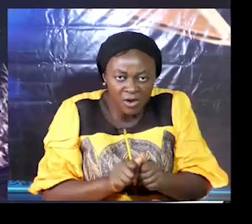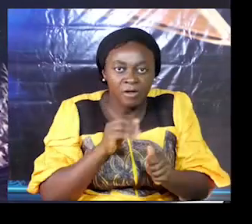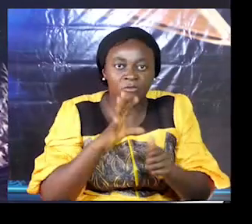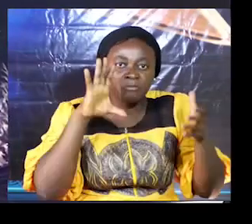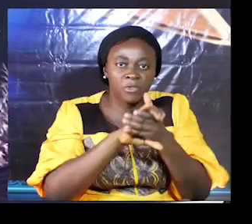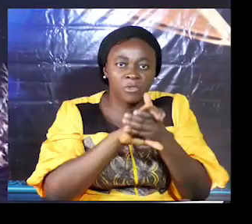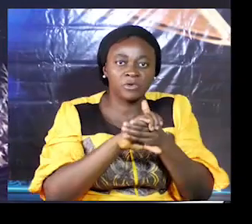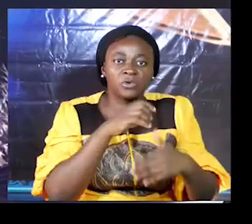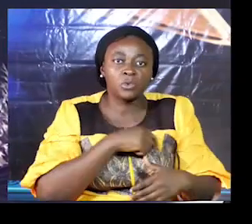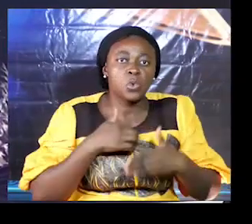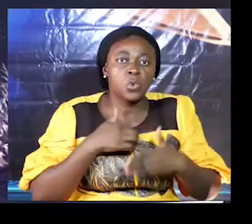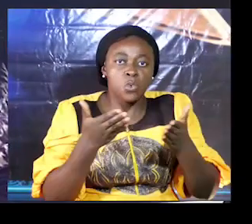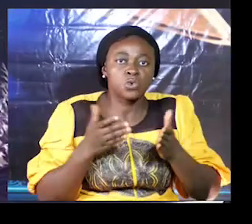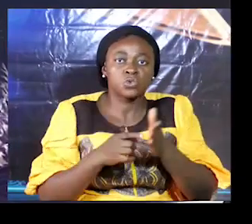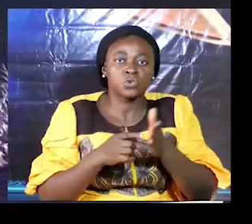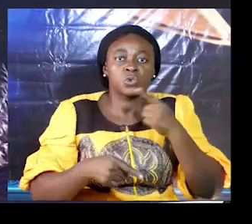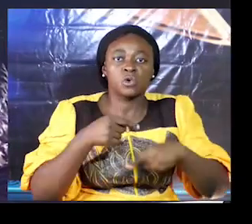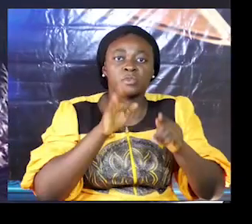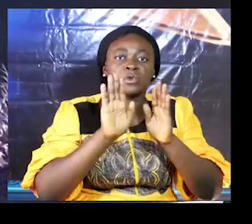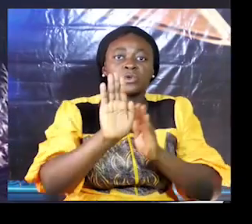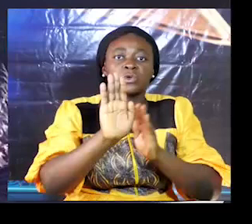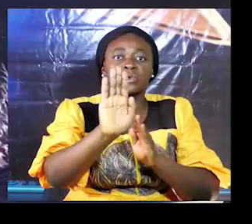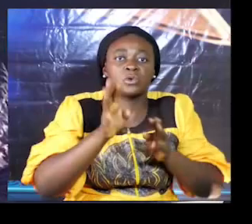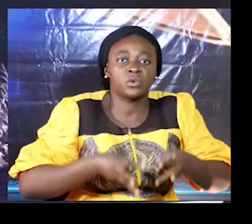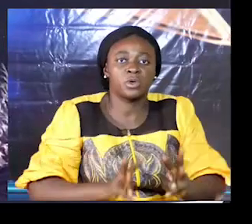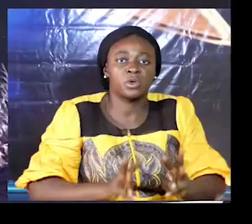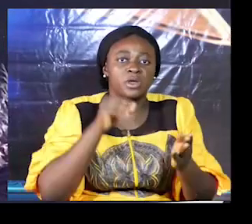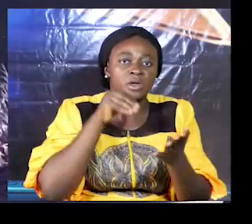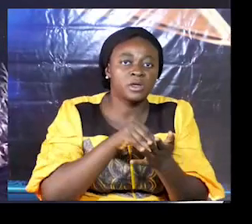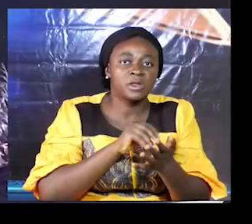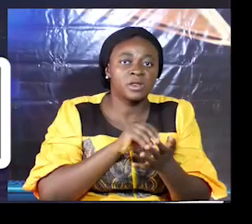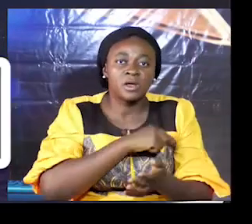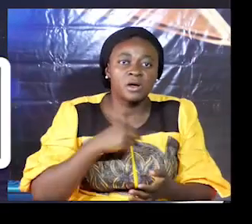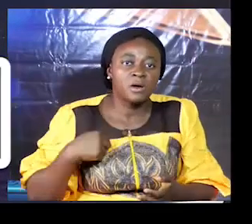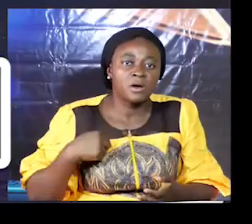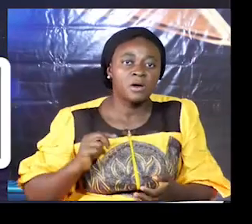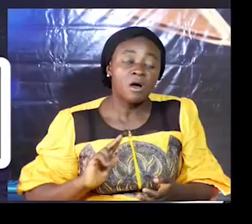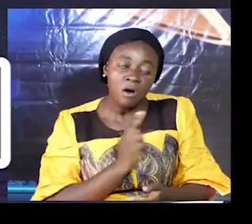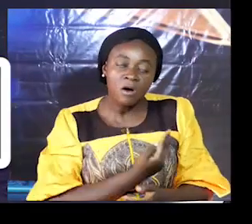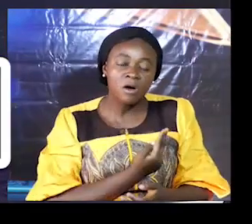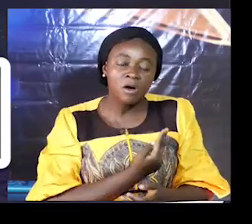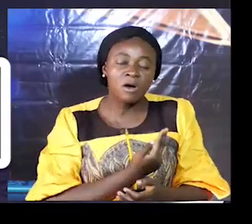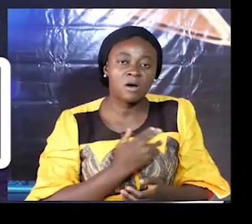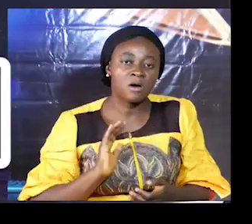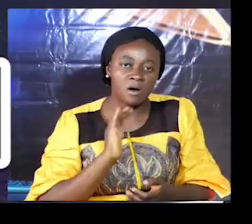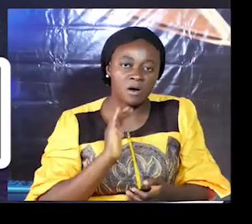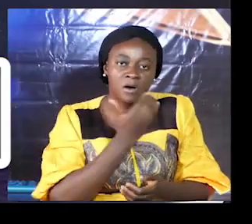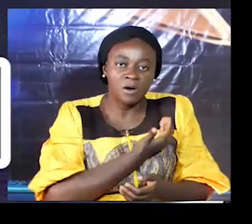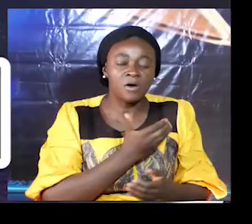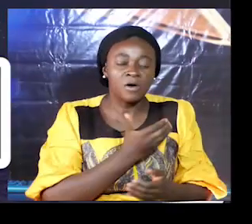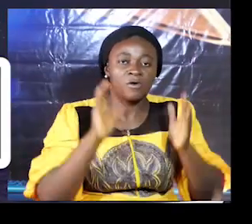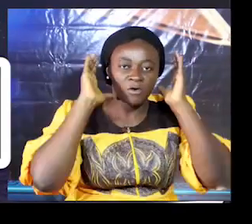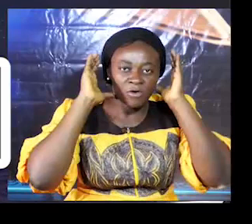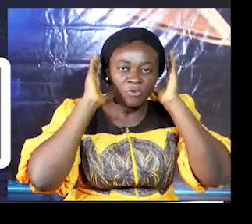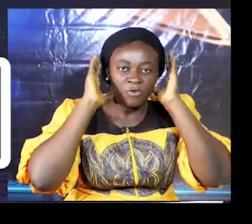come your way again. Our focus this time is to look at knowing the will of God for